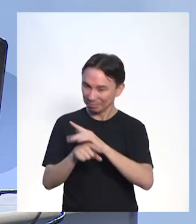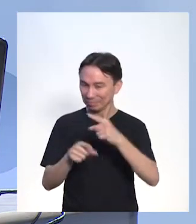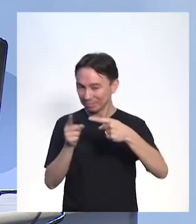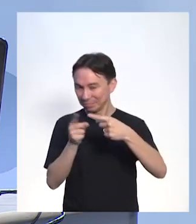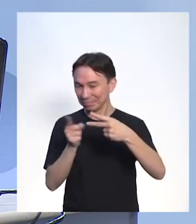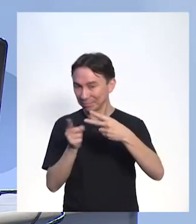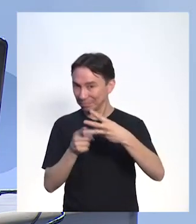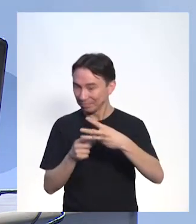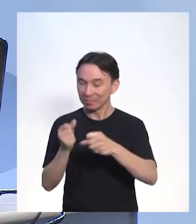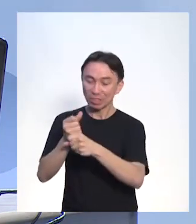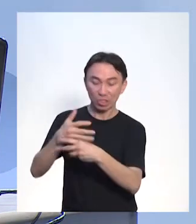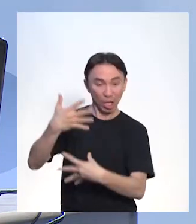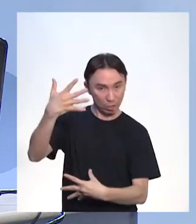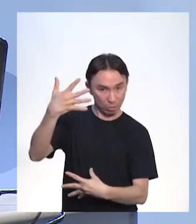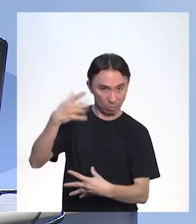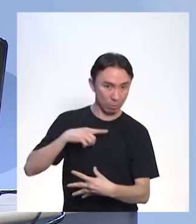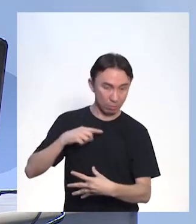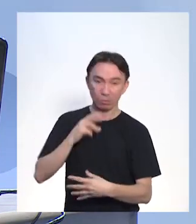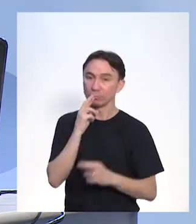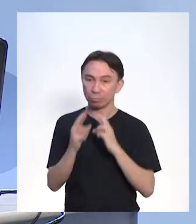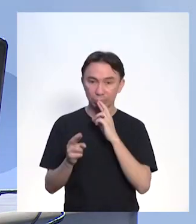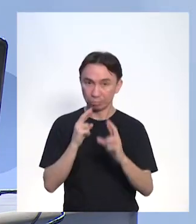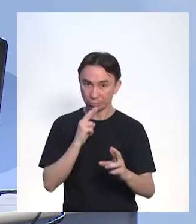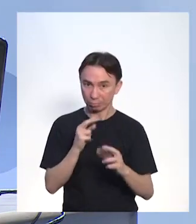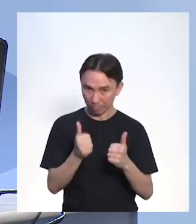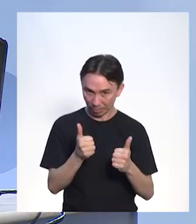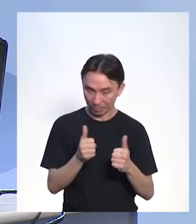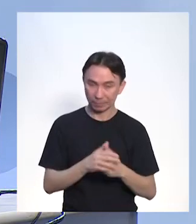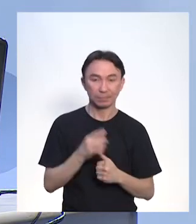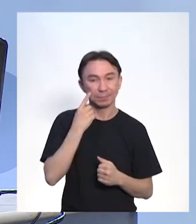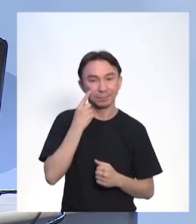vídeo, vai ter mais 2 minutinhos para que vocês respondam, certo? Vamos lá.